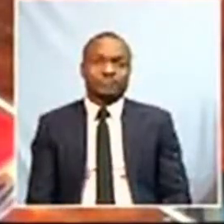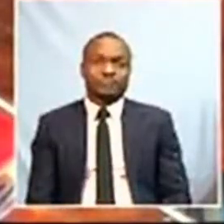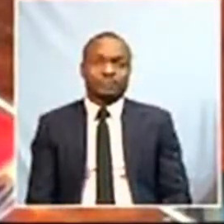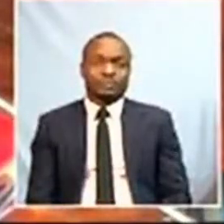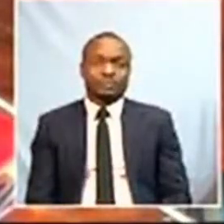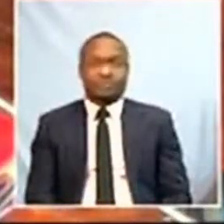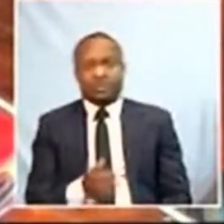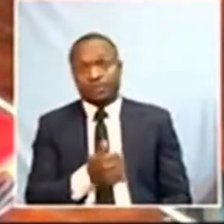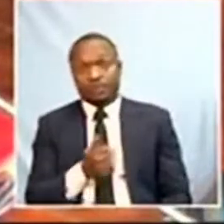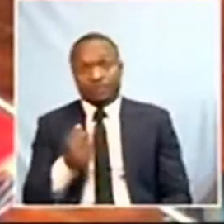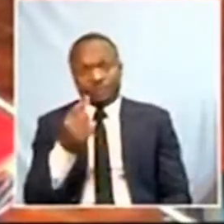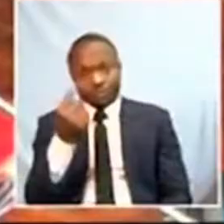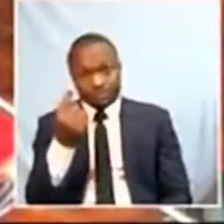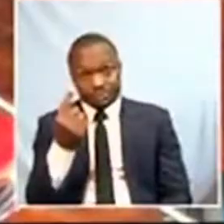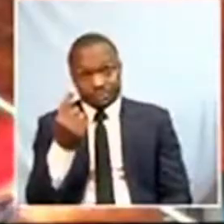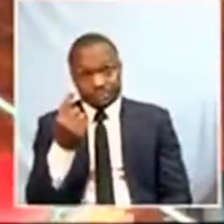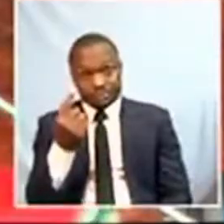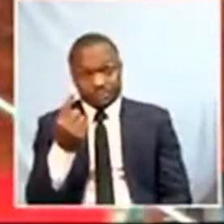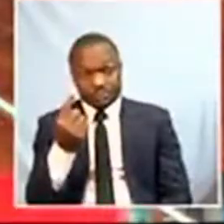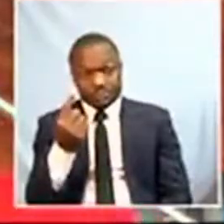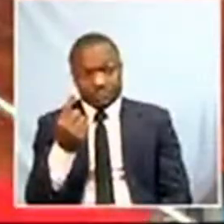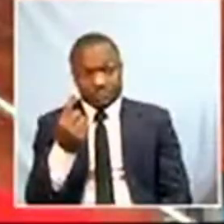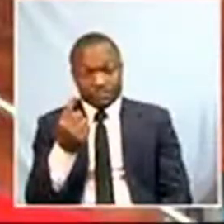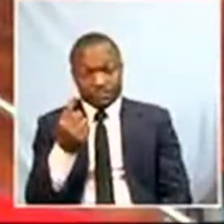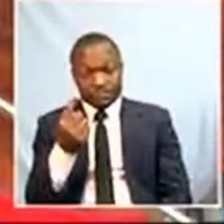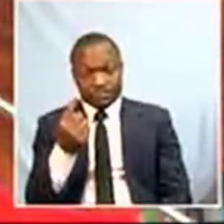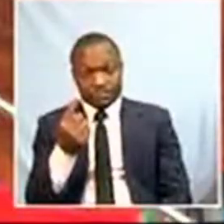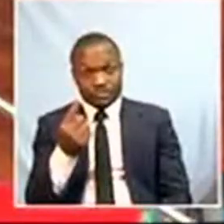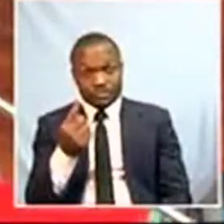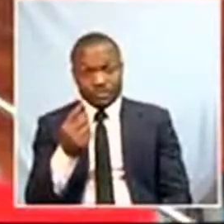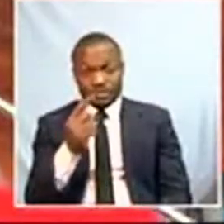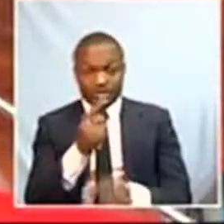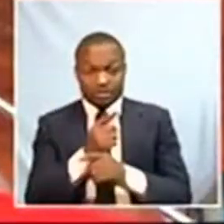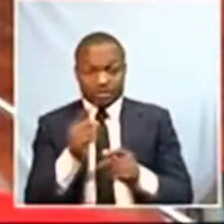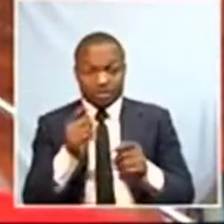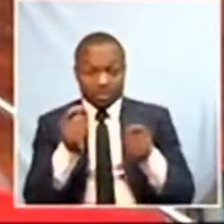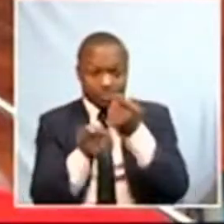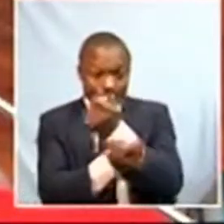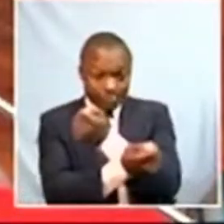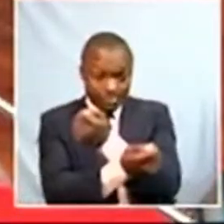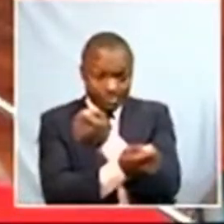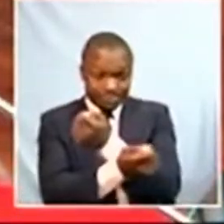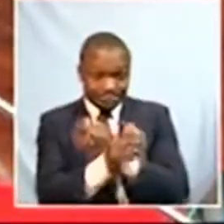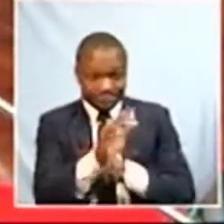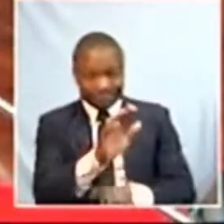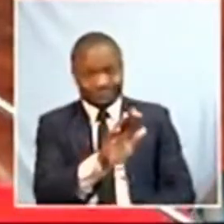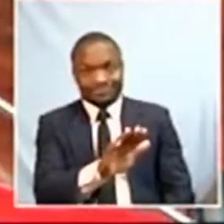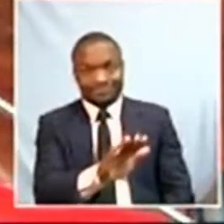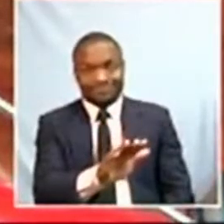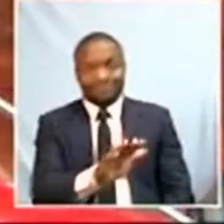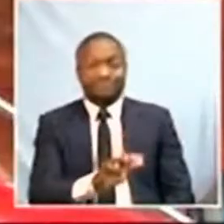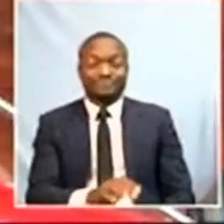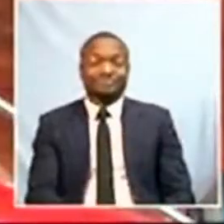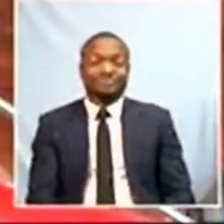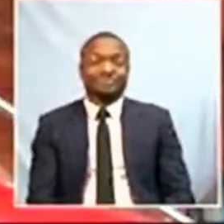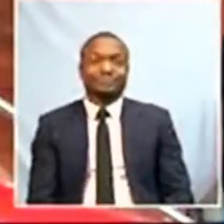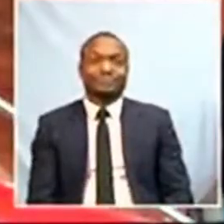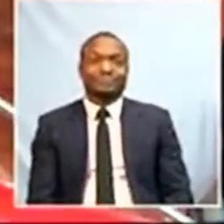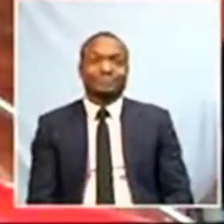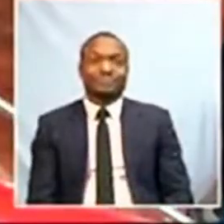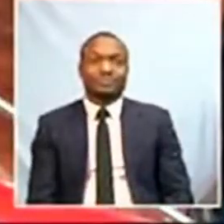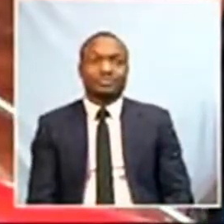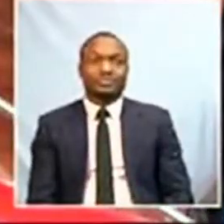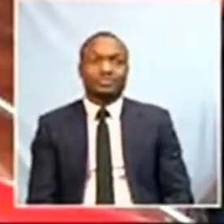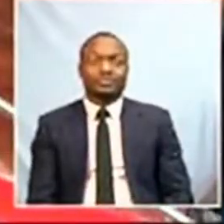And the other one? 114, 11. So there was just a swap there, Chair. Okay. All right.